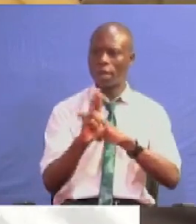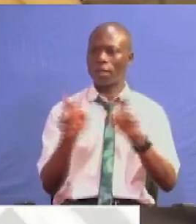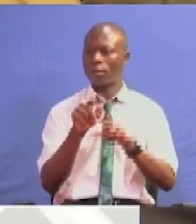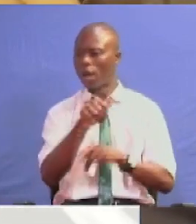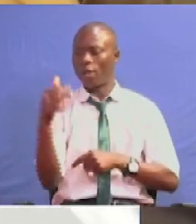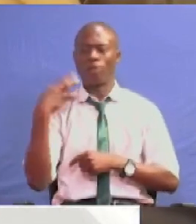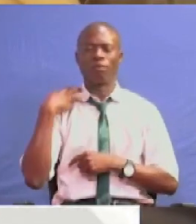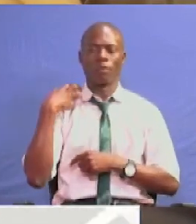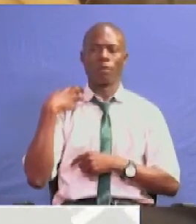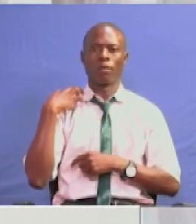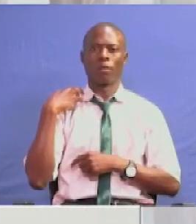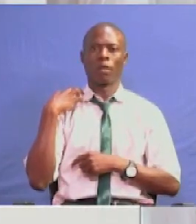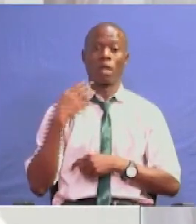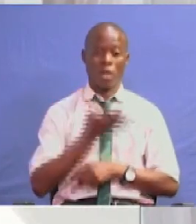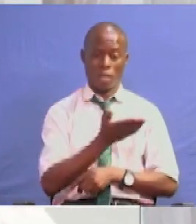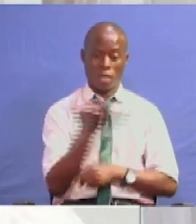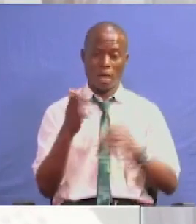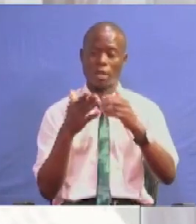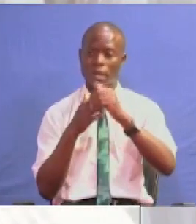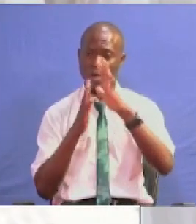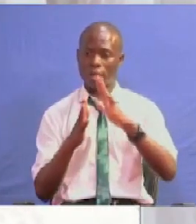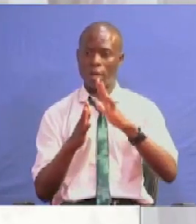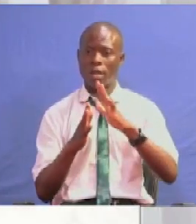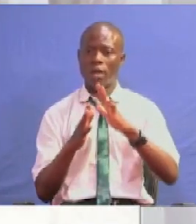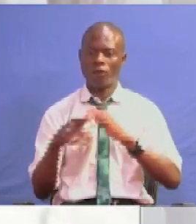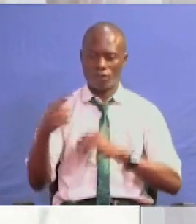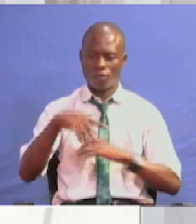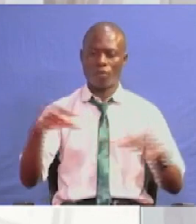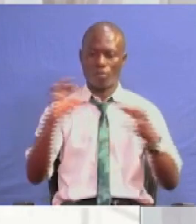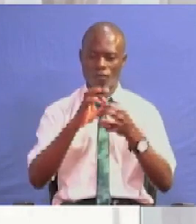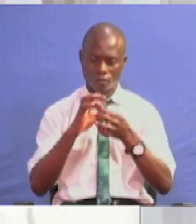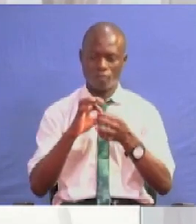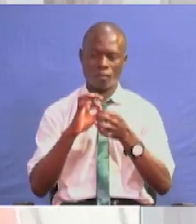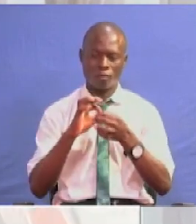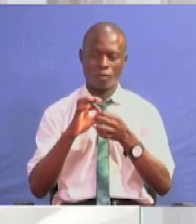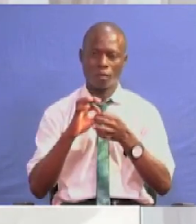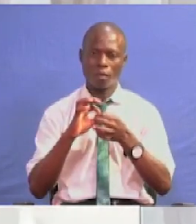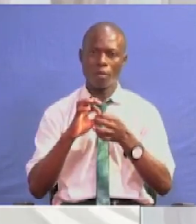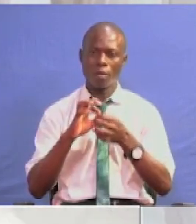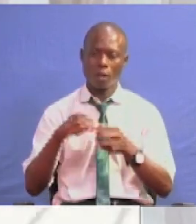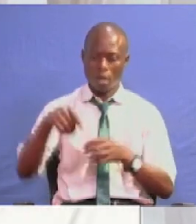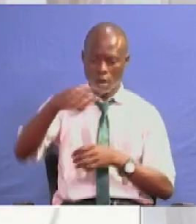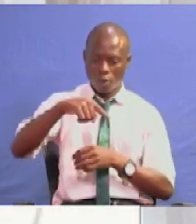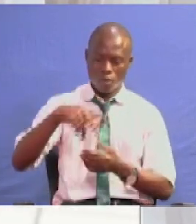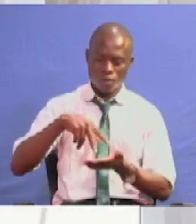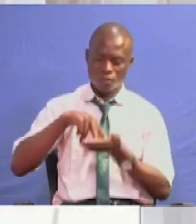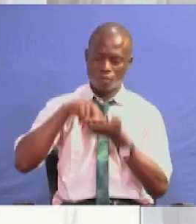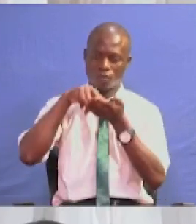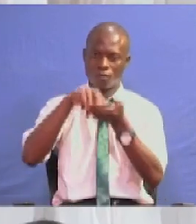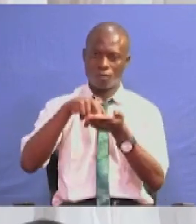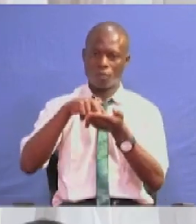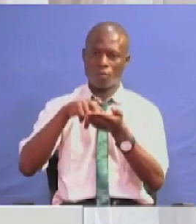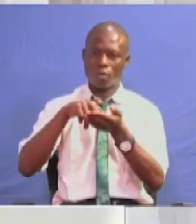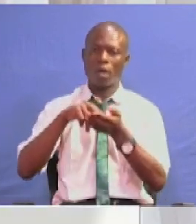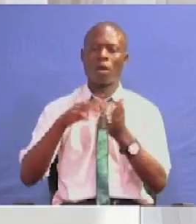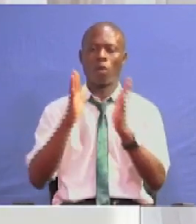officials. Sisi kama viongozi katika bonde ile la Ufa, sisi tunasimama na